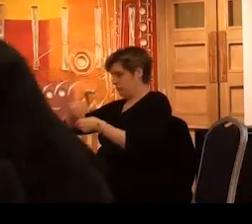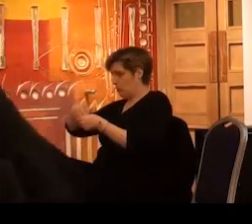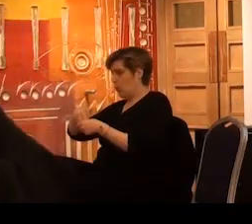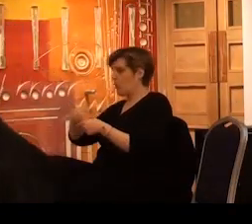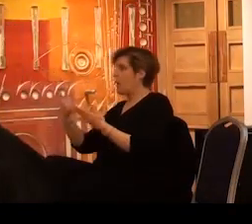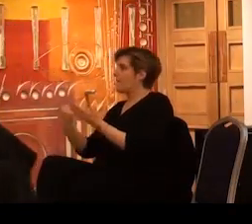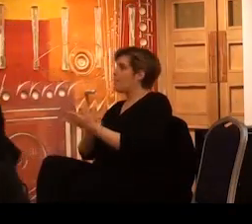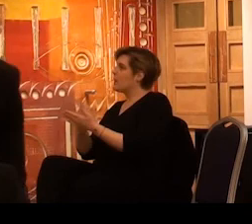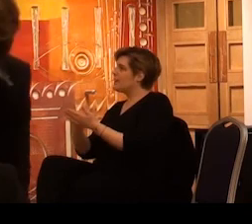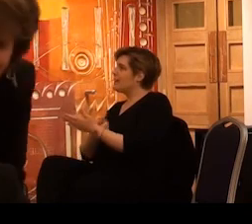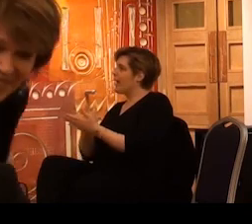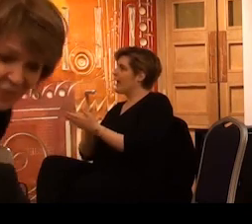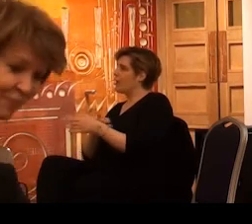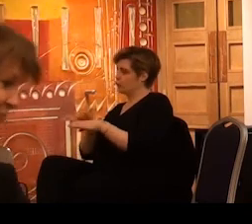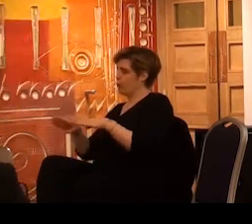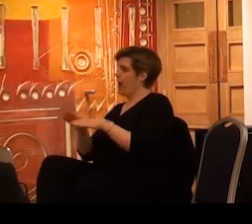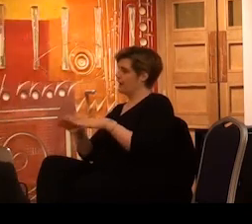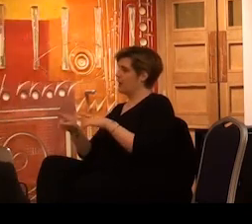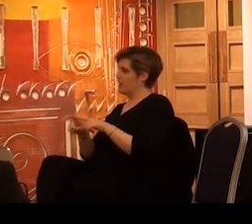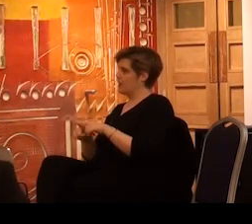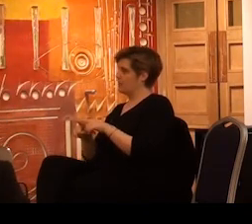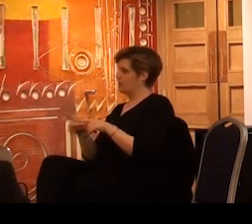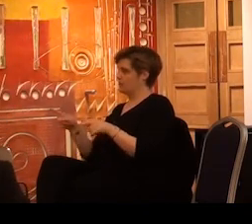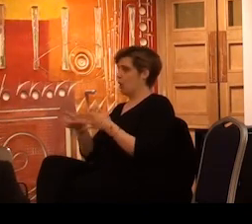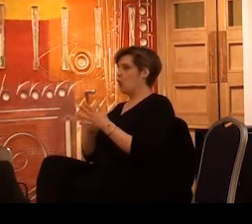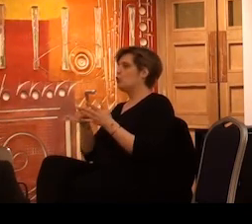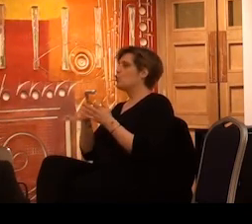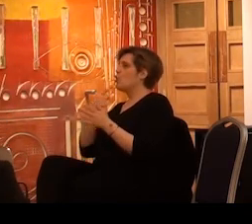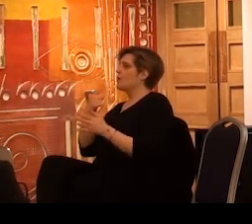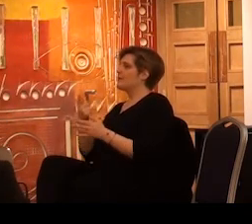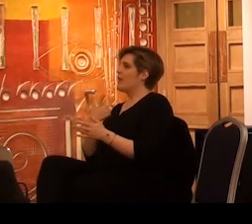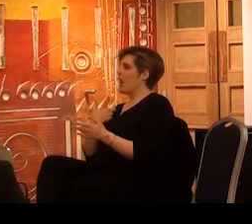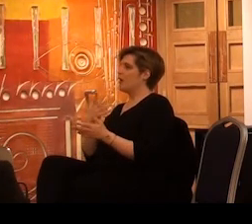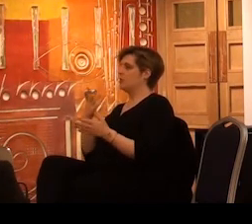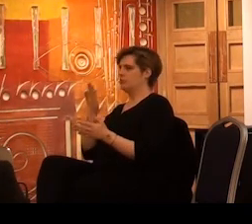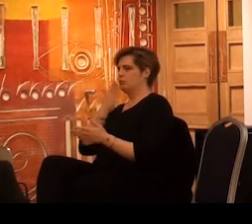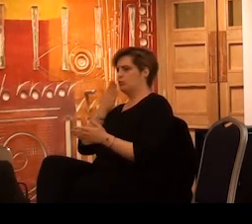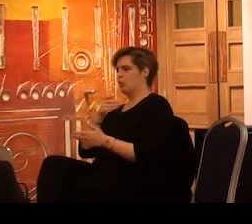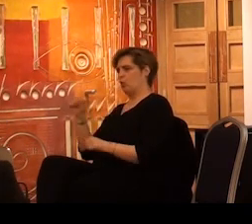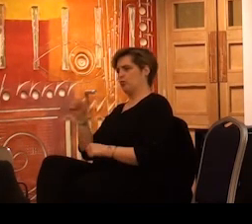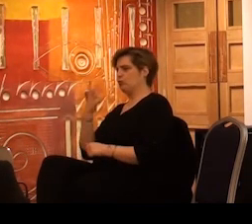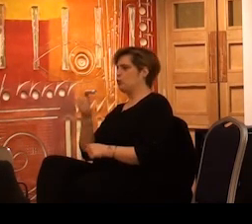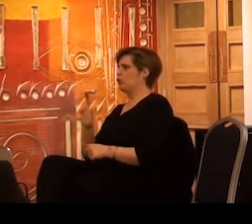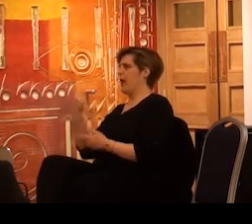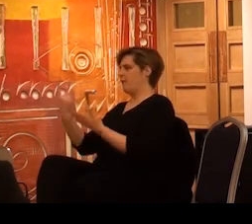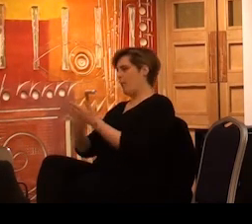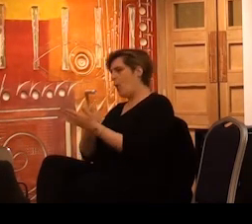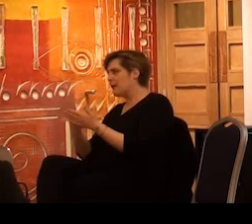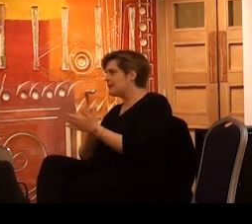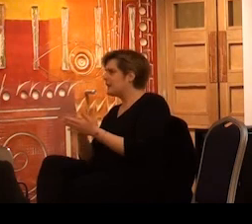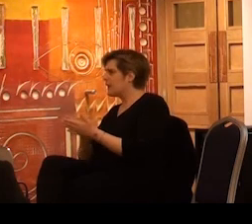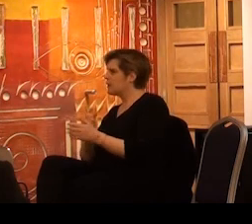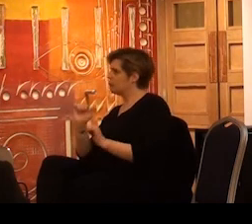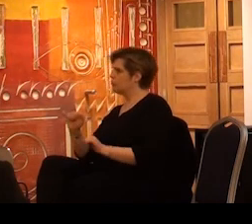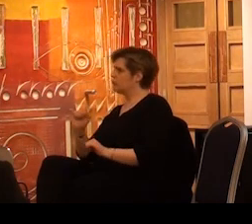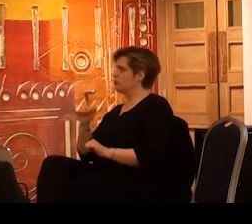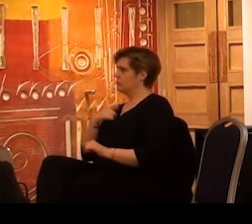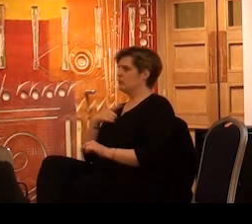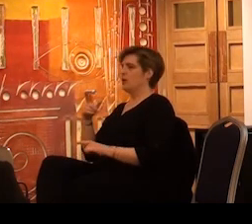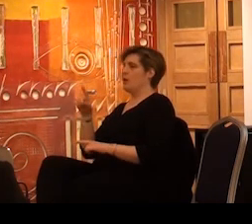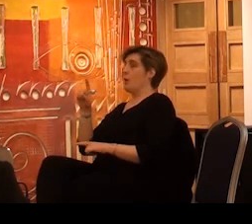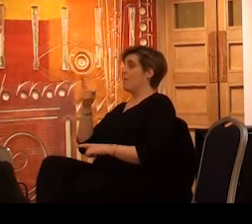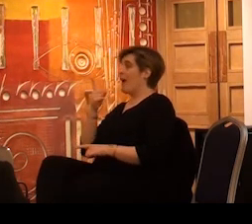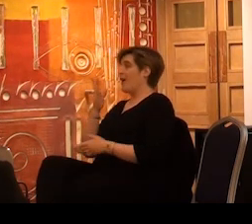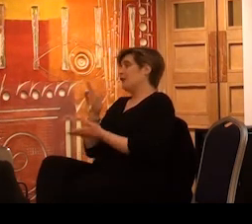Joe says, schools have to have certain policies. There's a list of things you've got to have on your website, yeah? But actually the reality of schools and